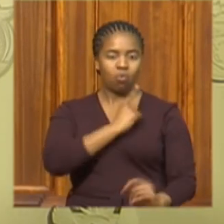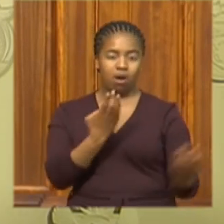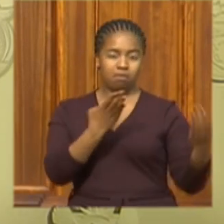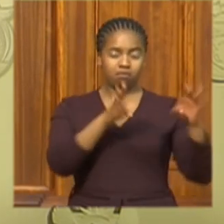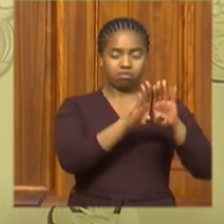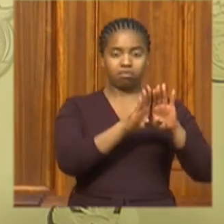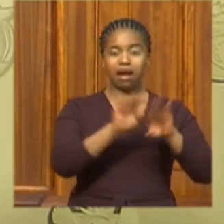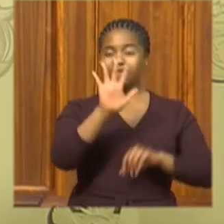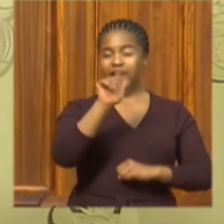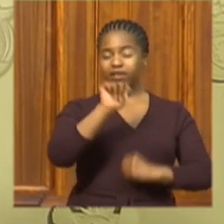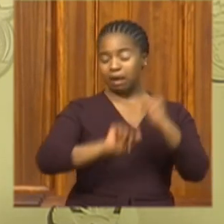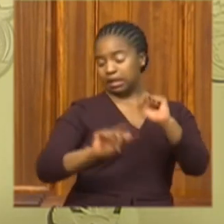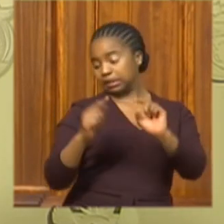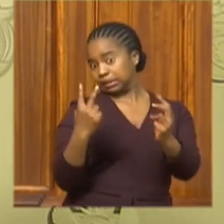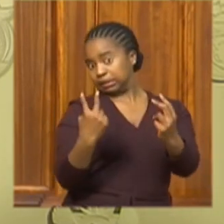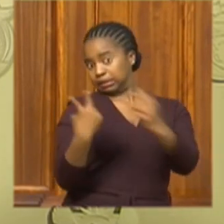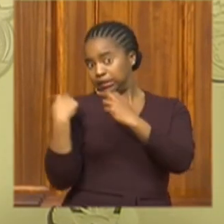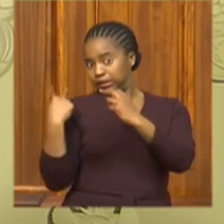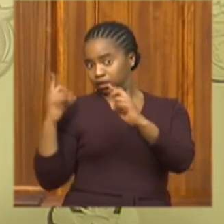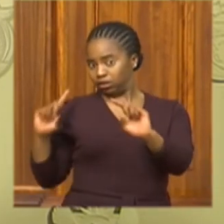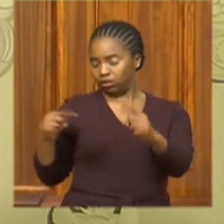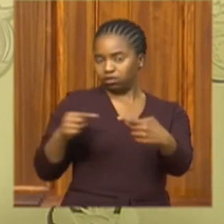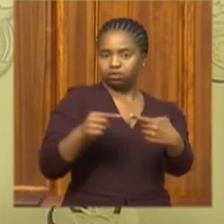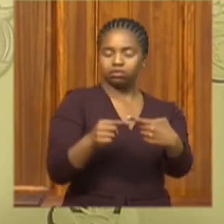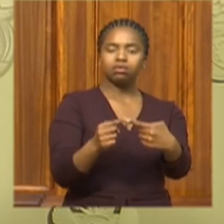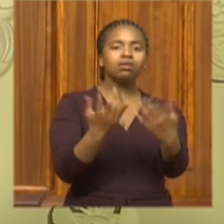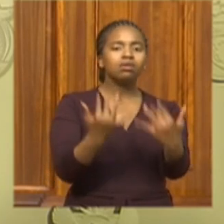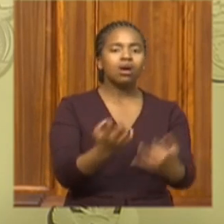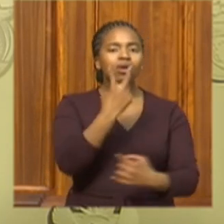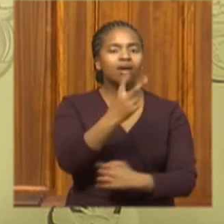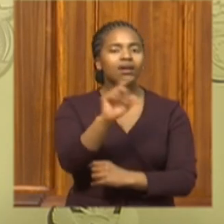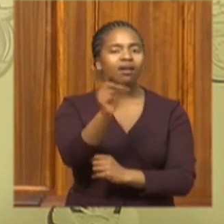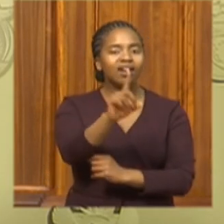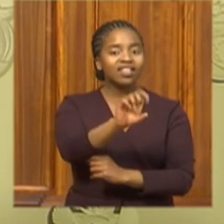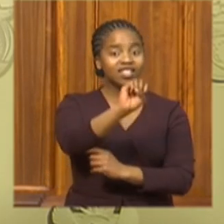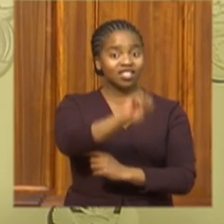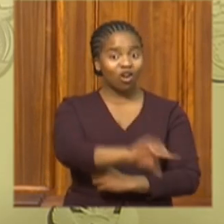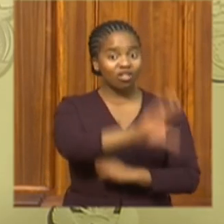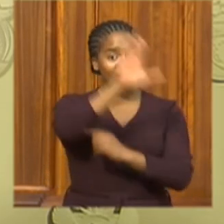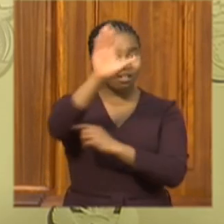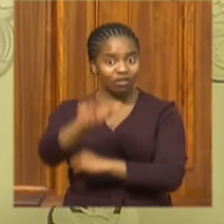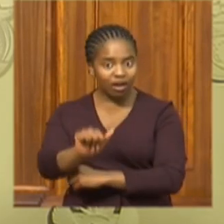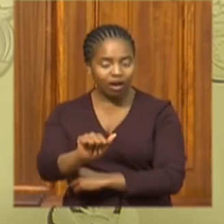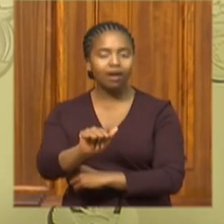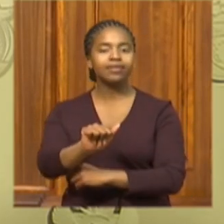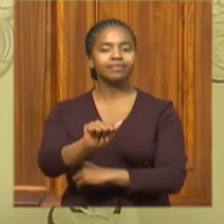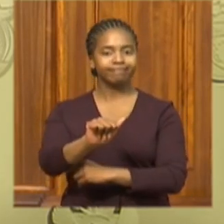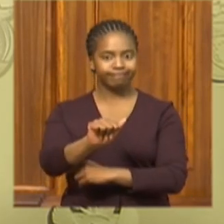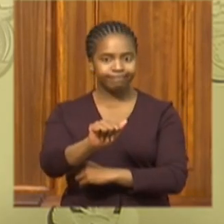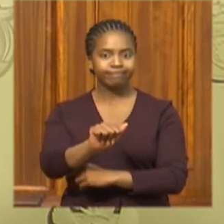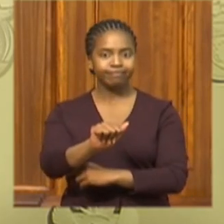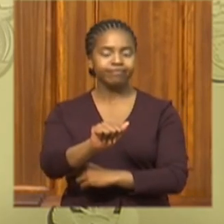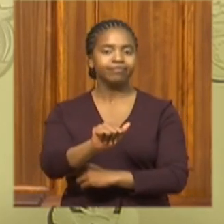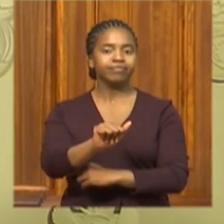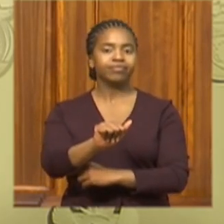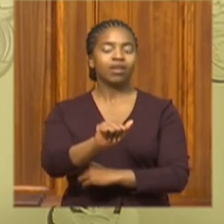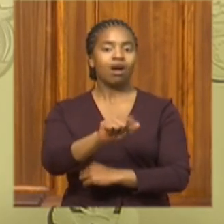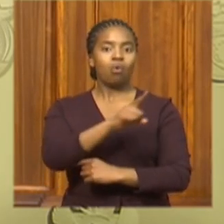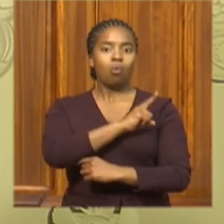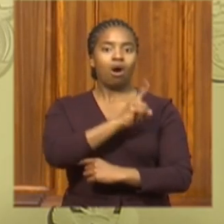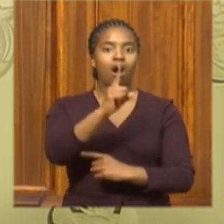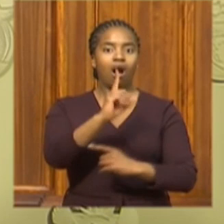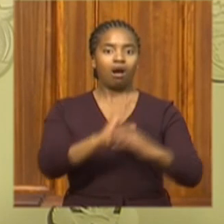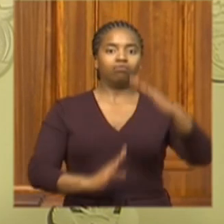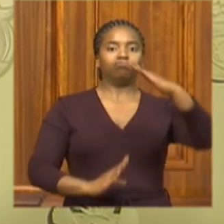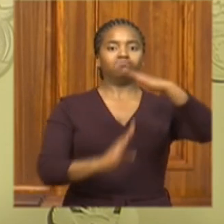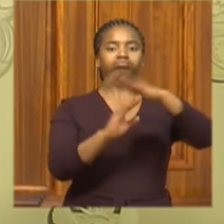months, all indications are that South Africa has reached the peak and moved beyond the